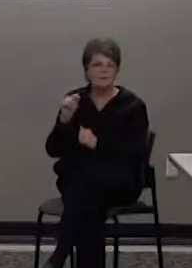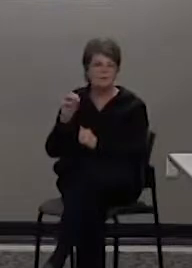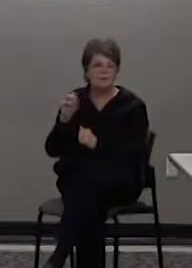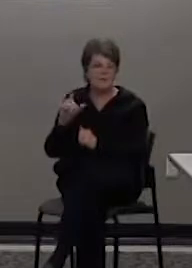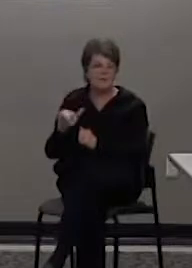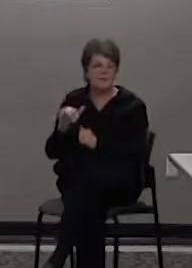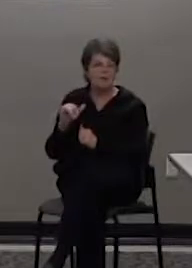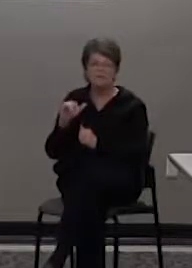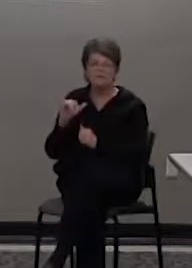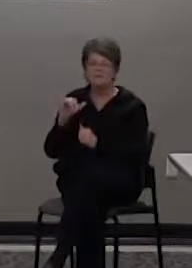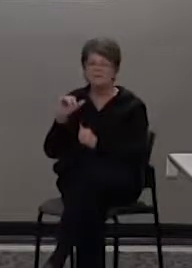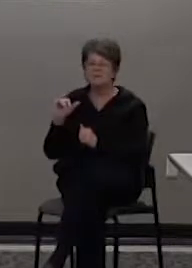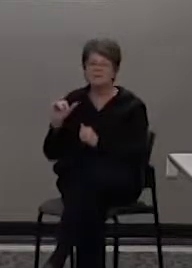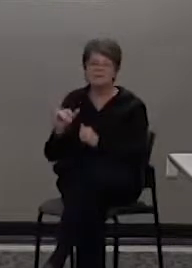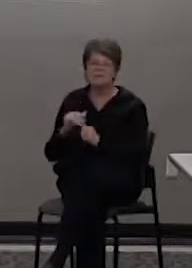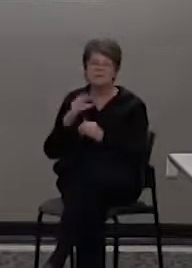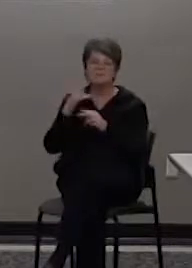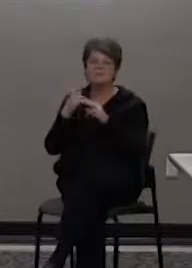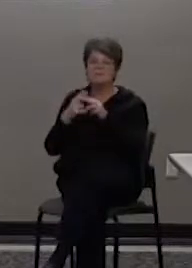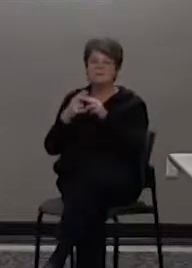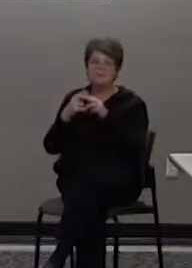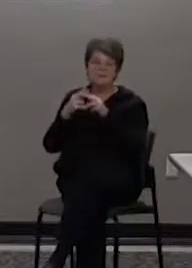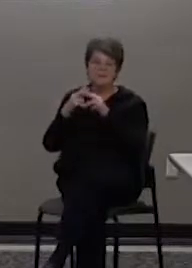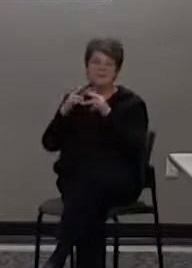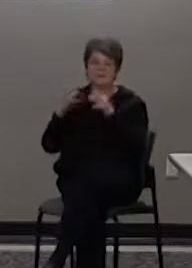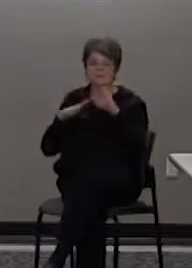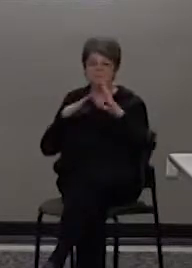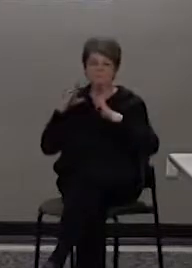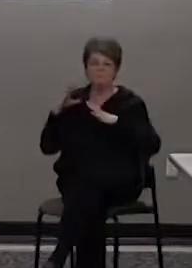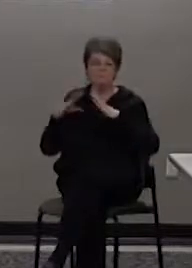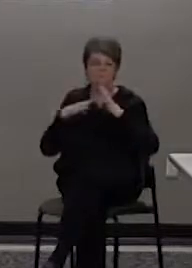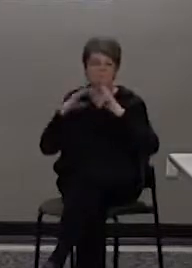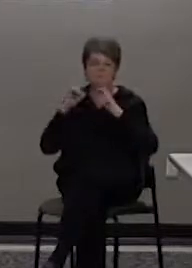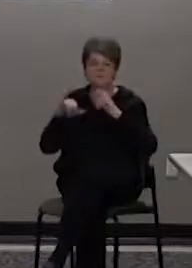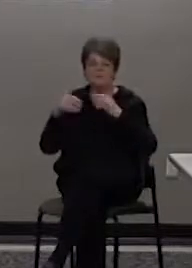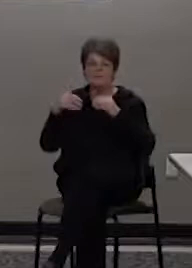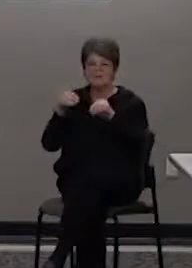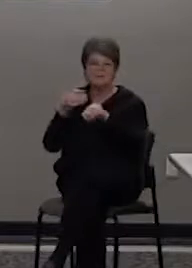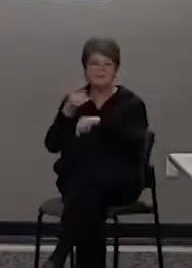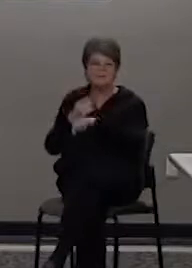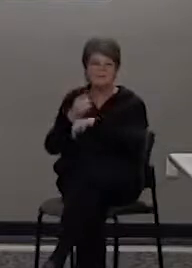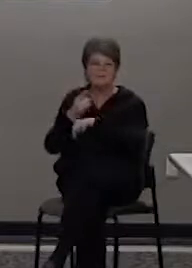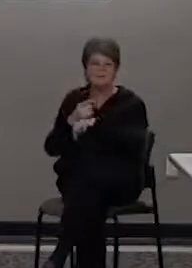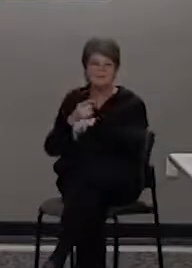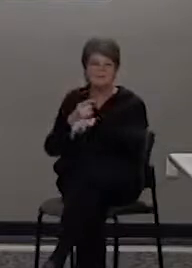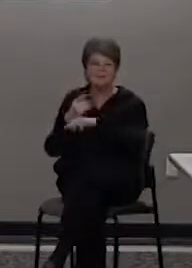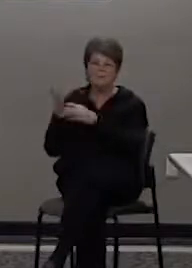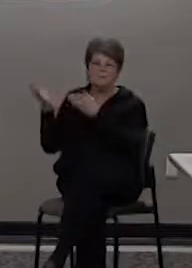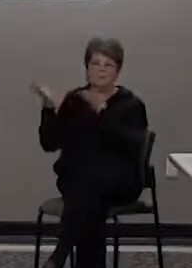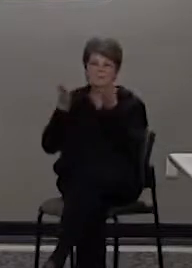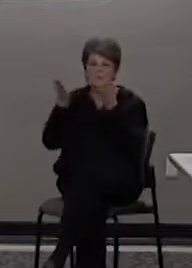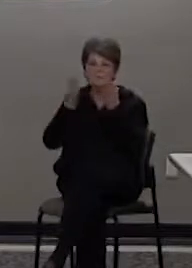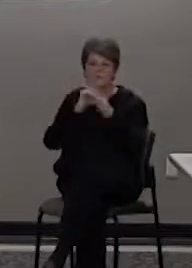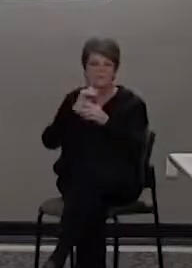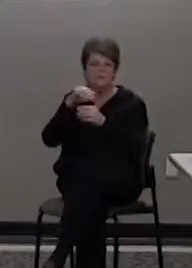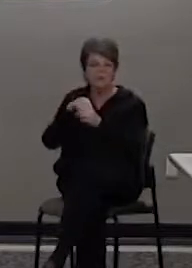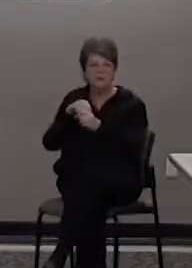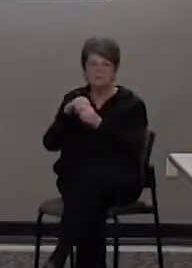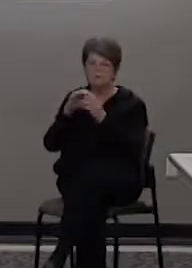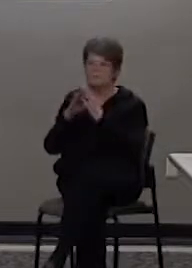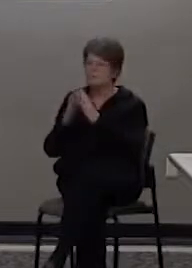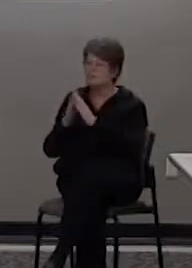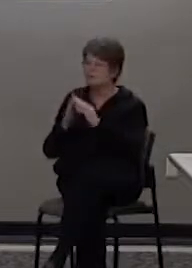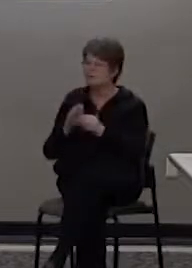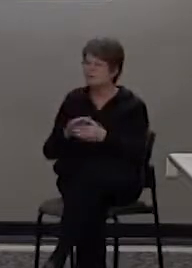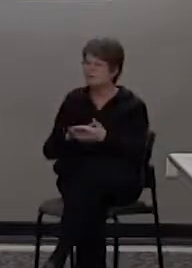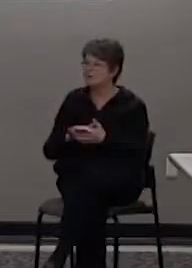Batali-esque kind of nameplate that sells alcohol, that brings people into the community.